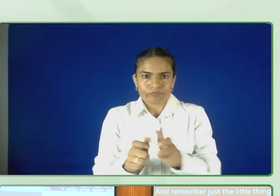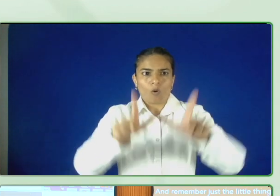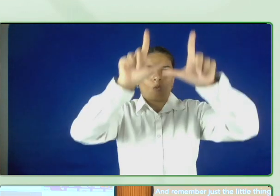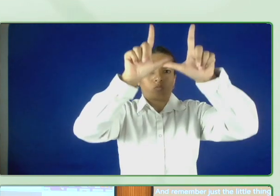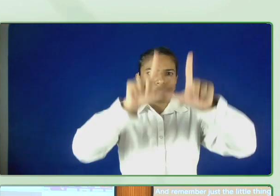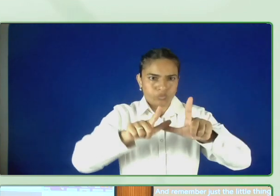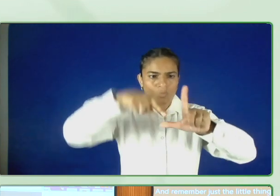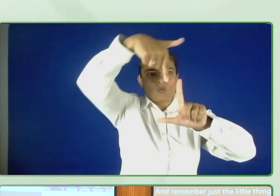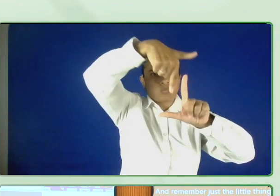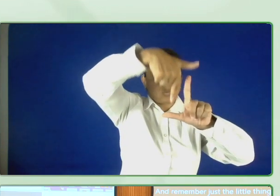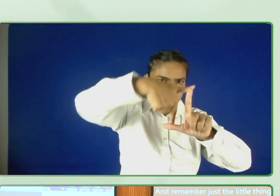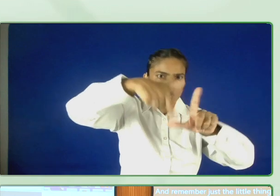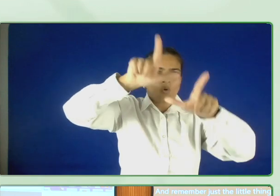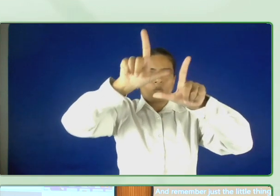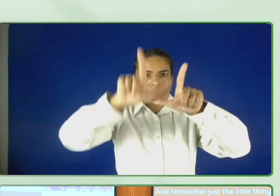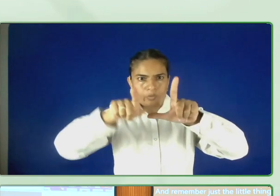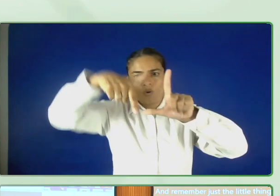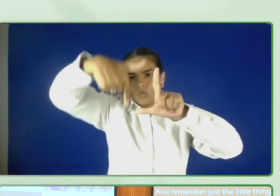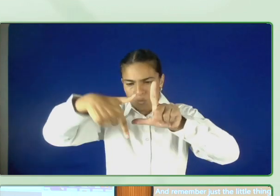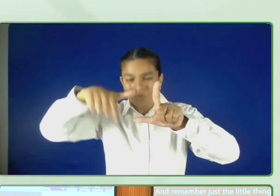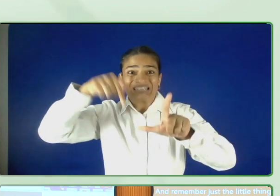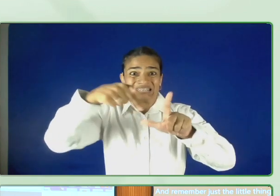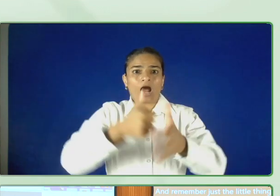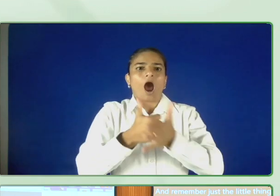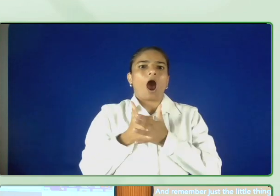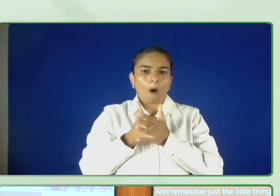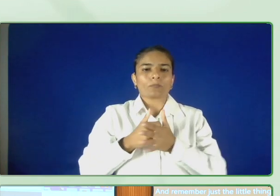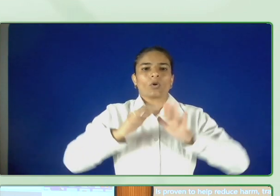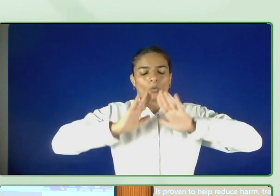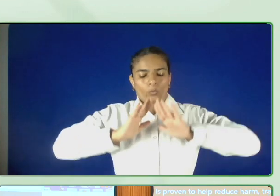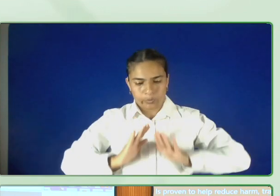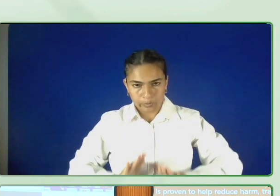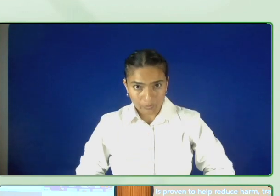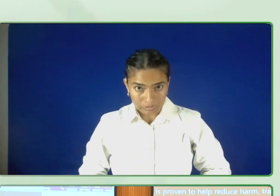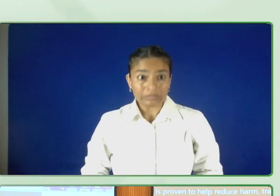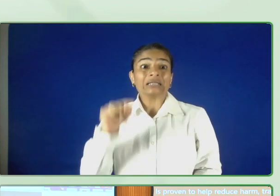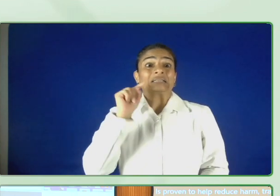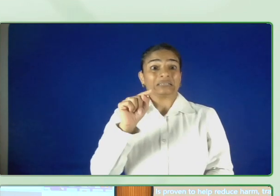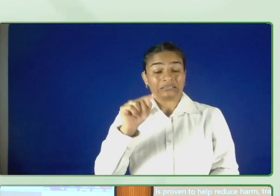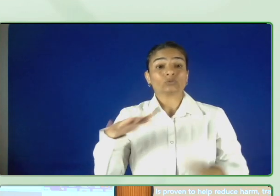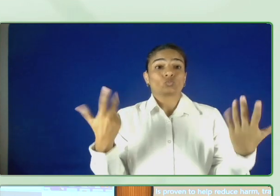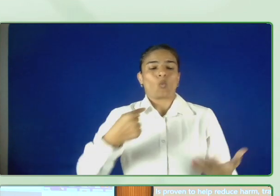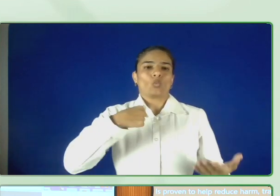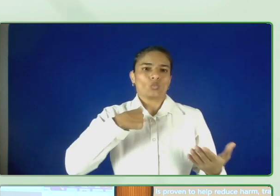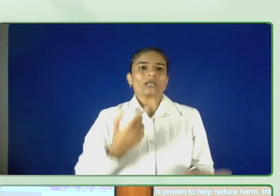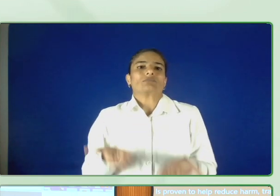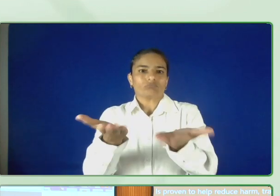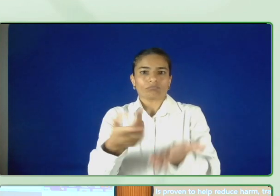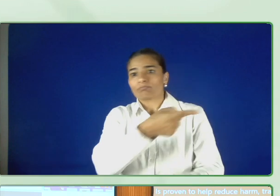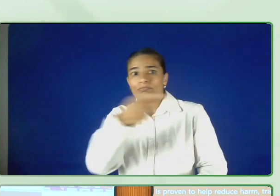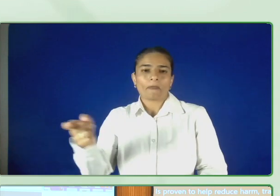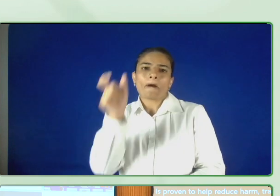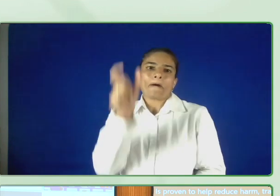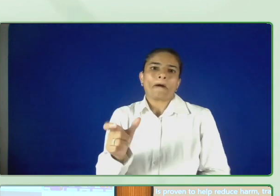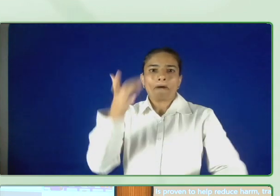reduce harm, trauma-informed harm. So we use that and allow our patients to play that